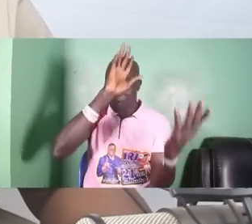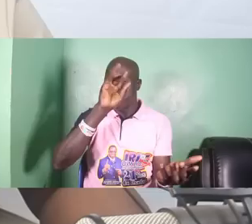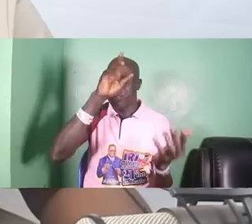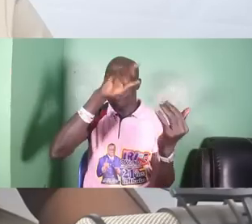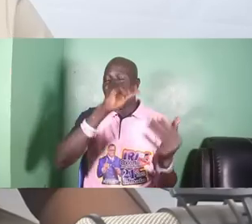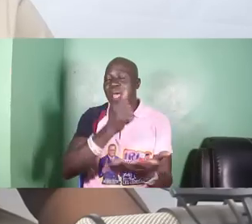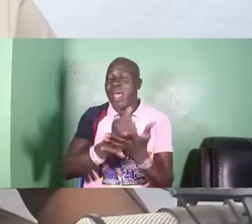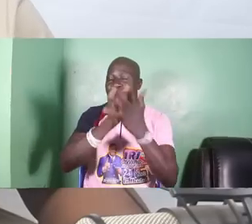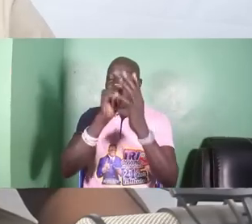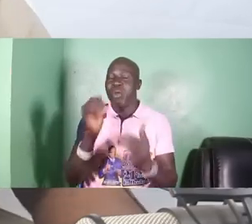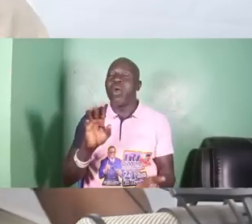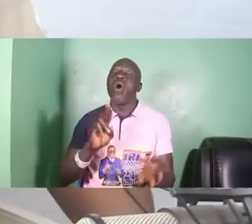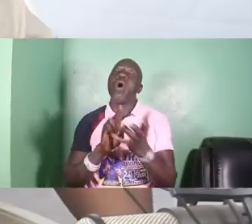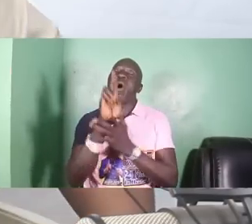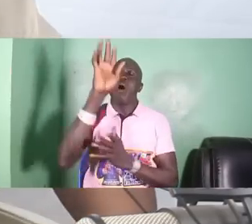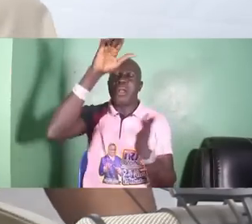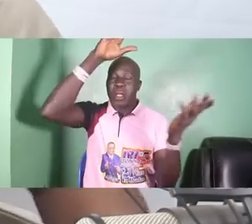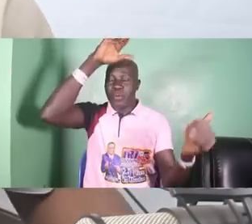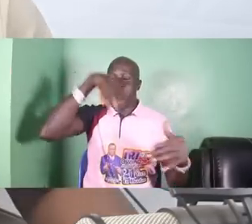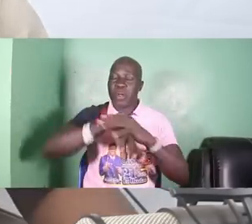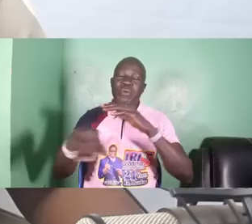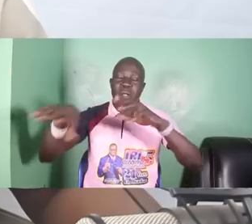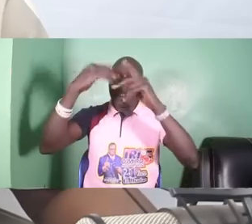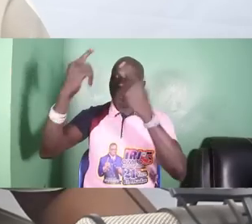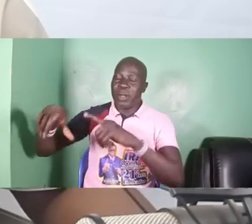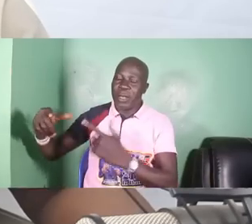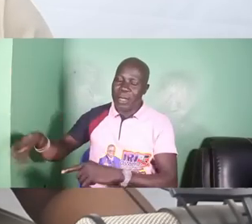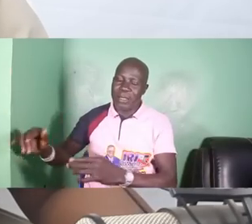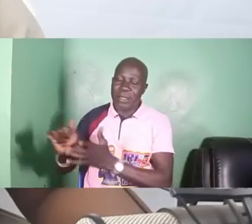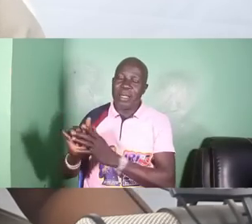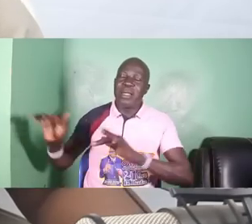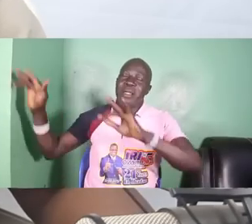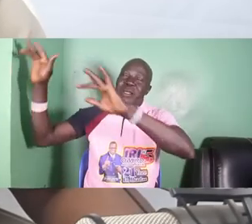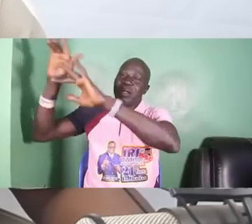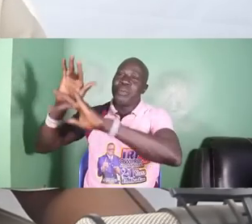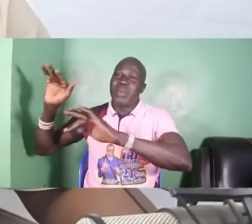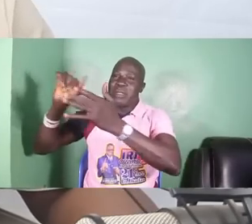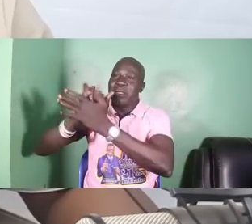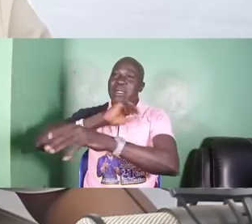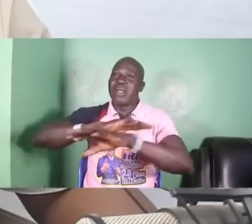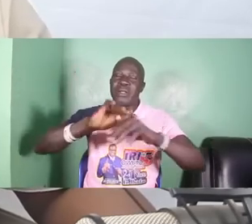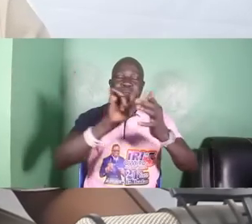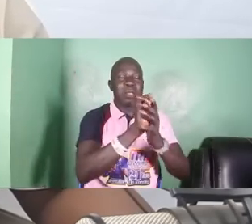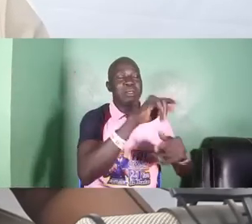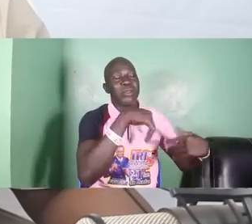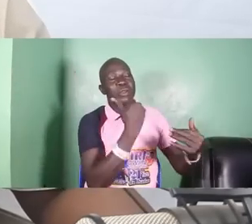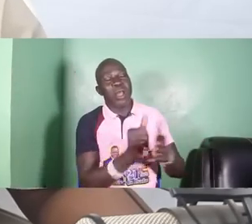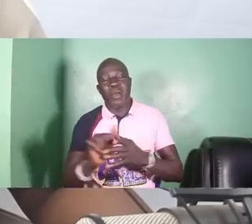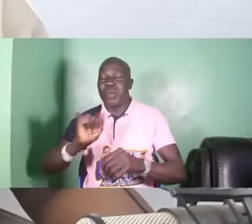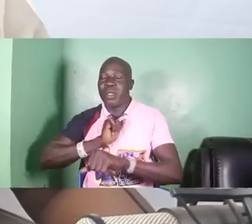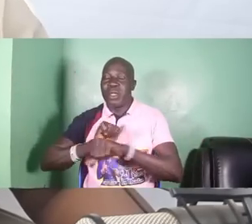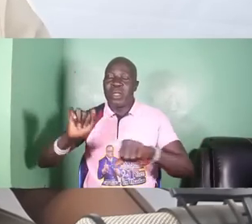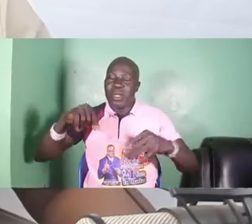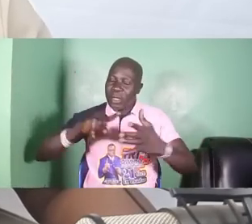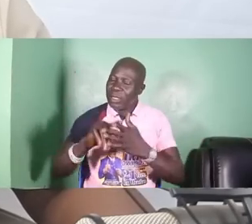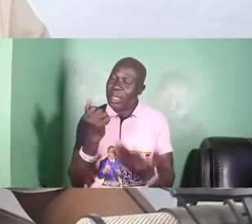help. In a lower alive leniyan. Help of the helpless. Anu ti ko ni egbe. Unmerited mercy. In a lower